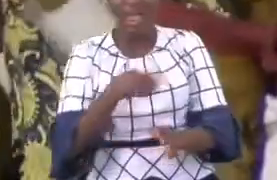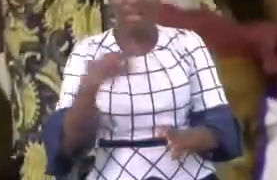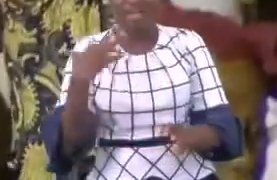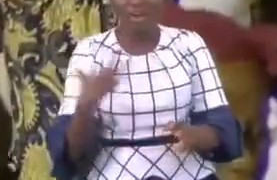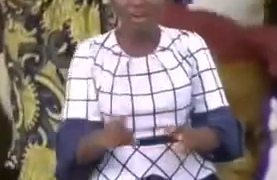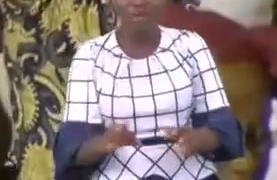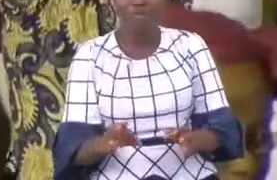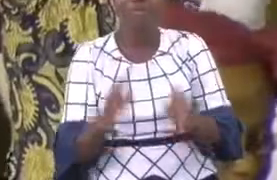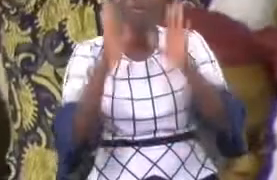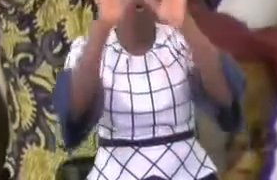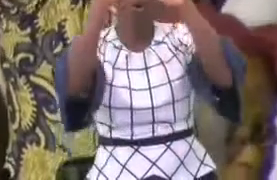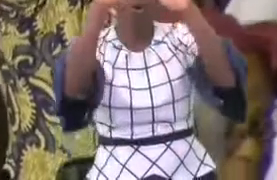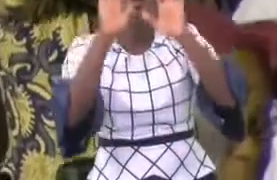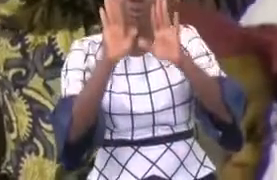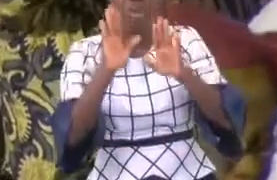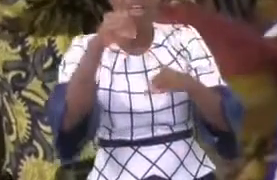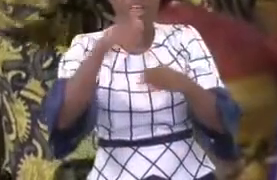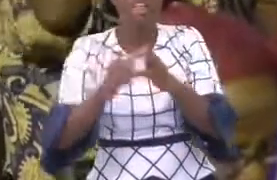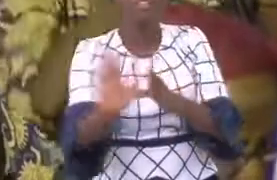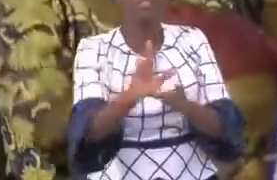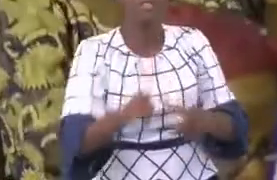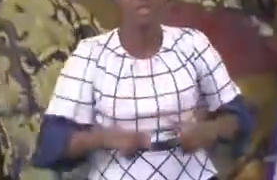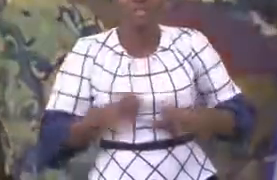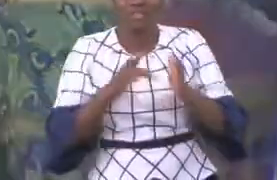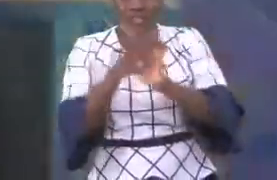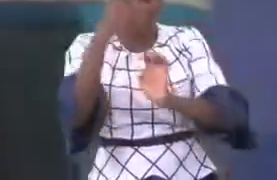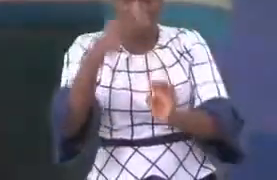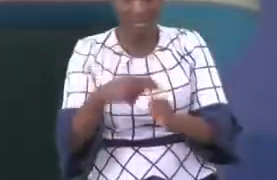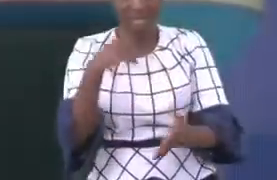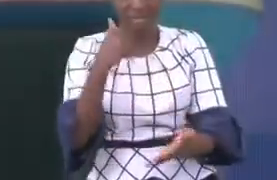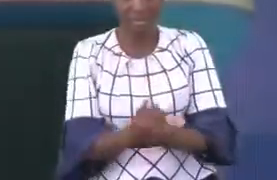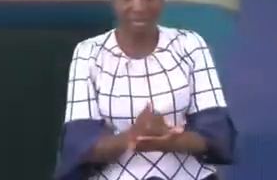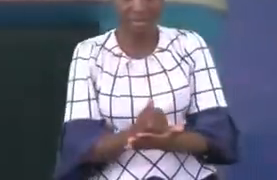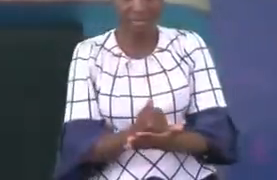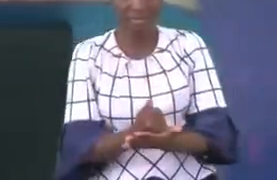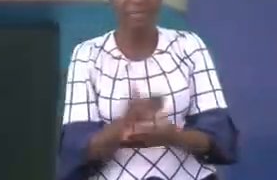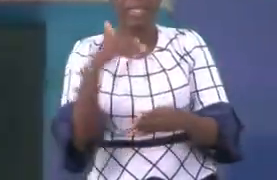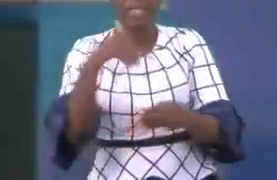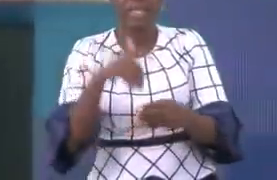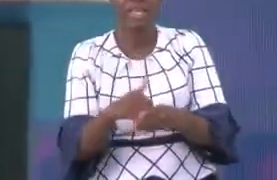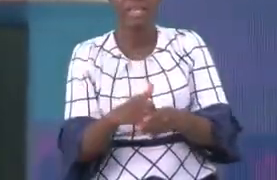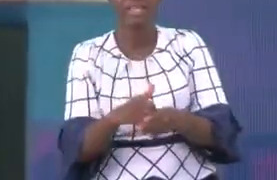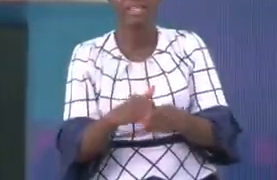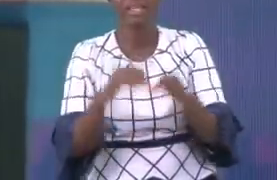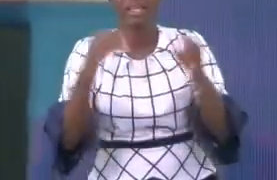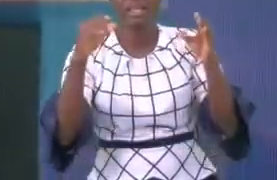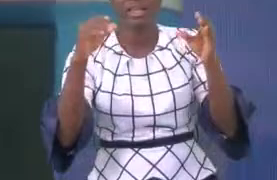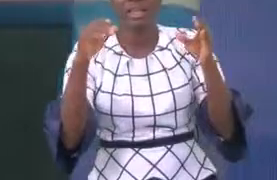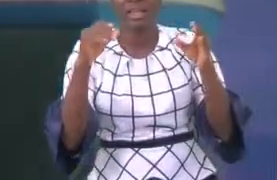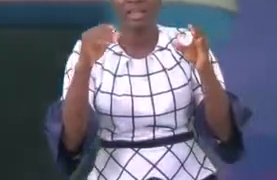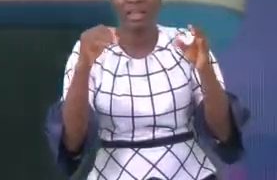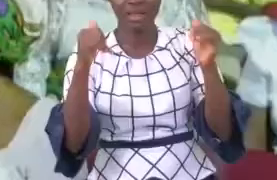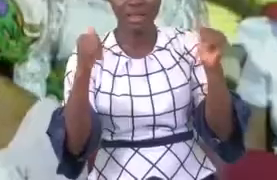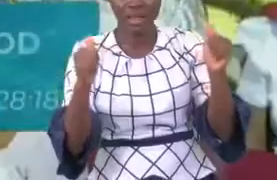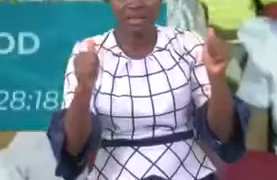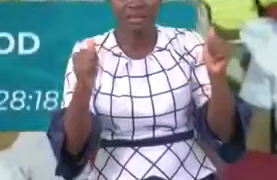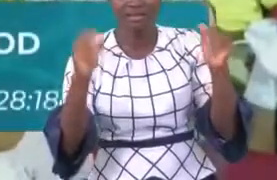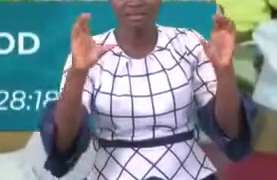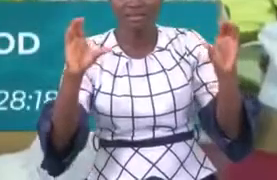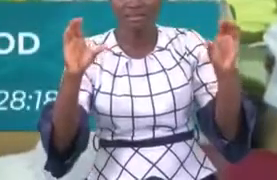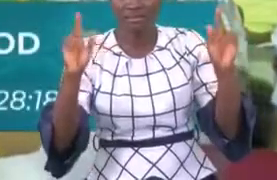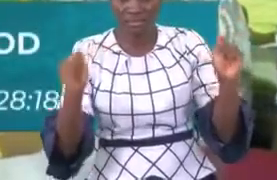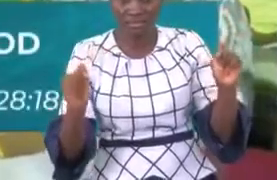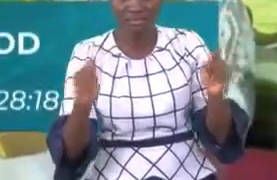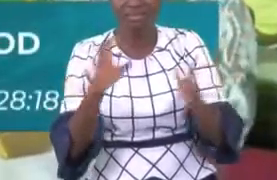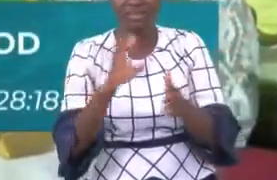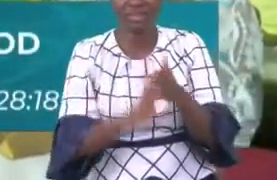Amen. Look at Acts of the Apostles, chapter 10, and I'm reading from verse 38. Acts of the